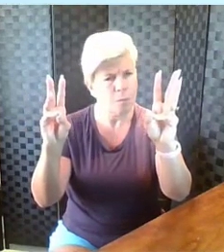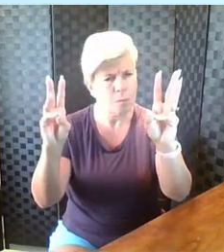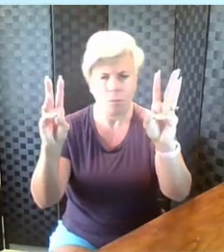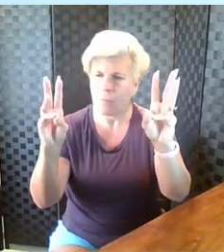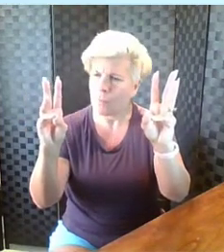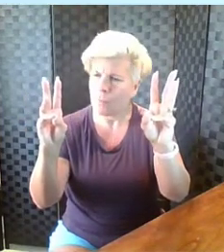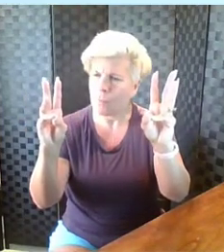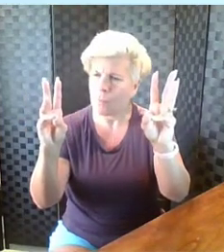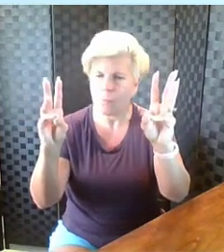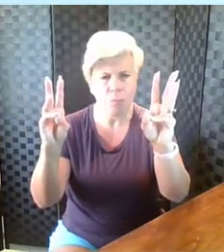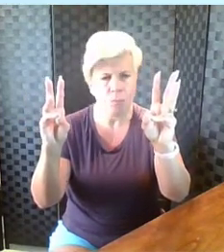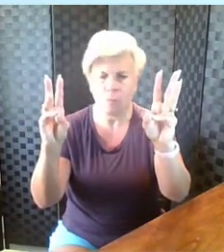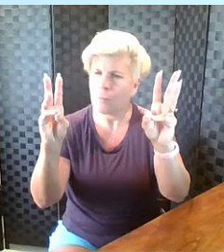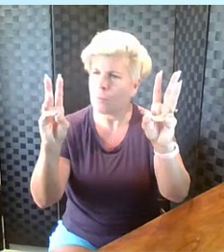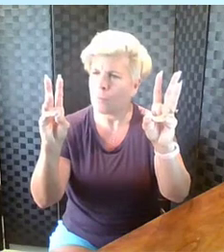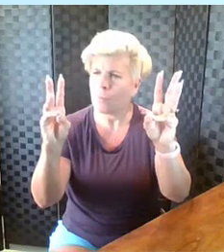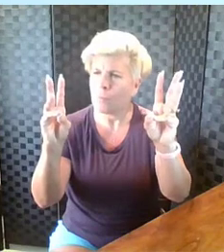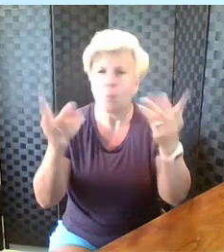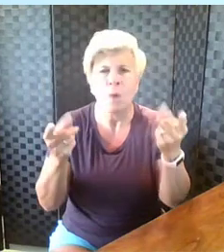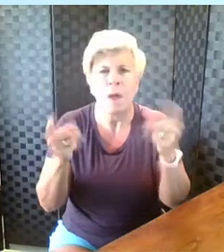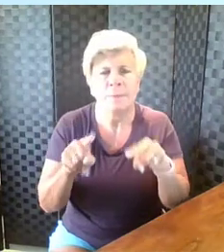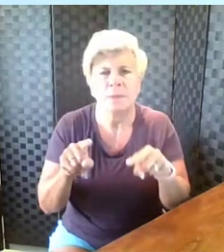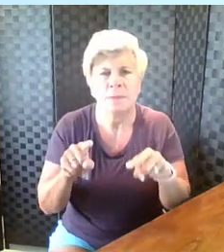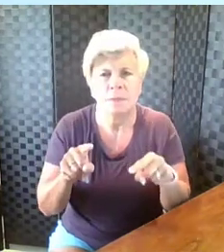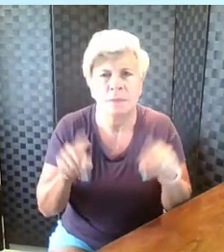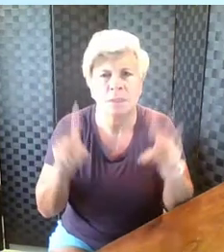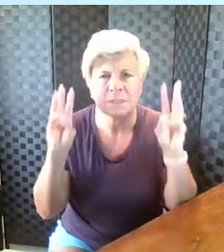Well, what happened there?